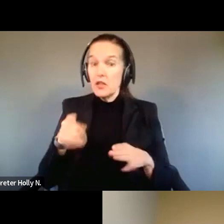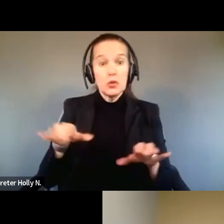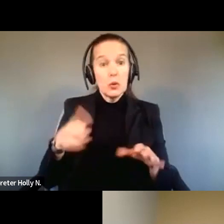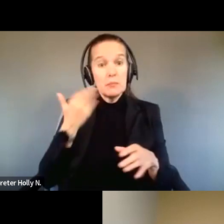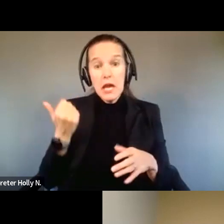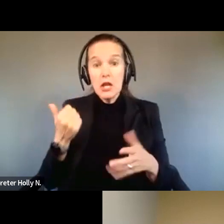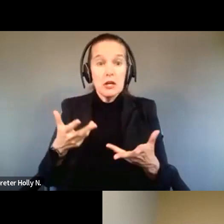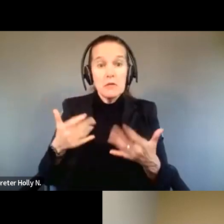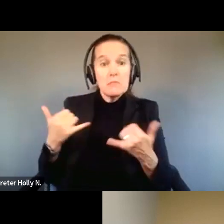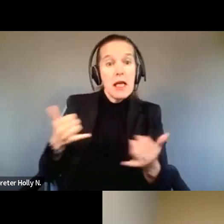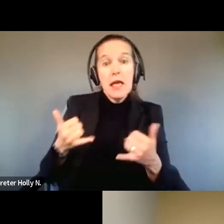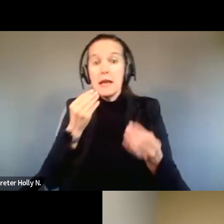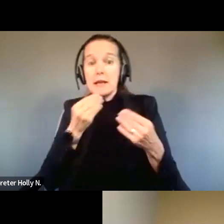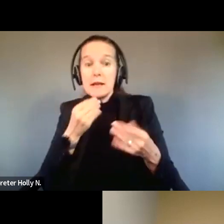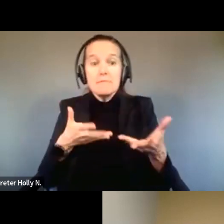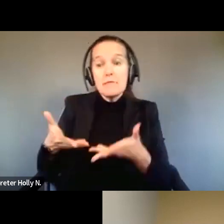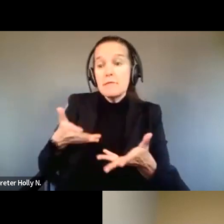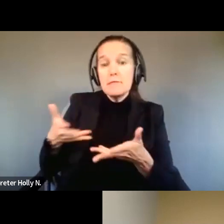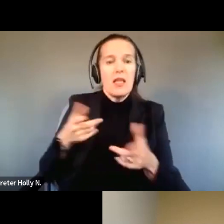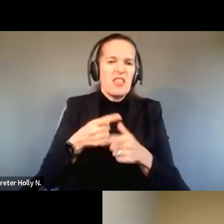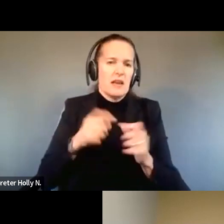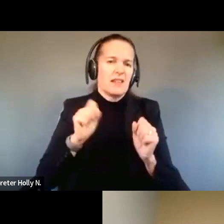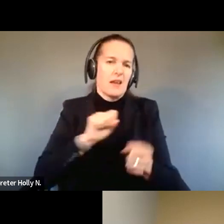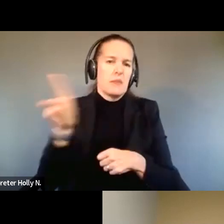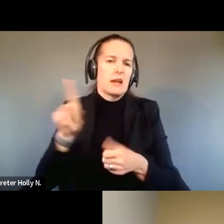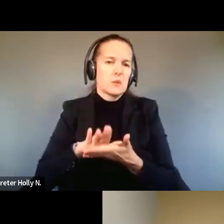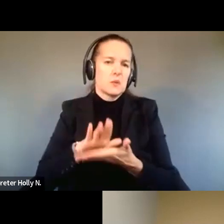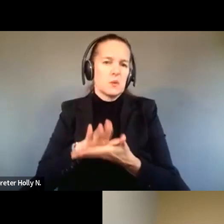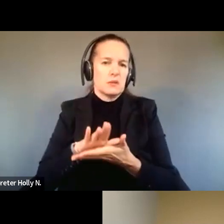engaging, like usually they can go back to school. The other piece that I